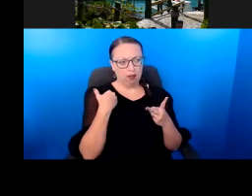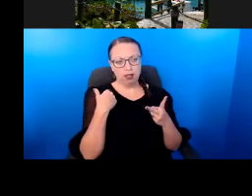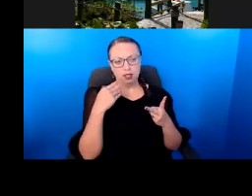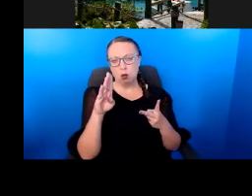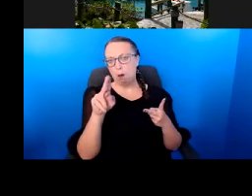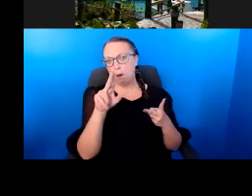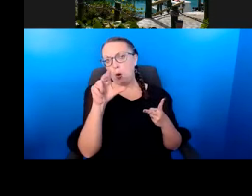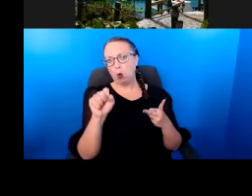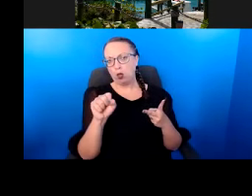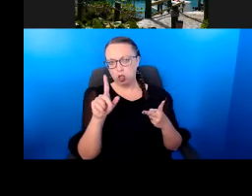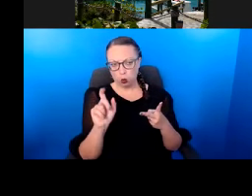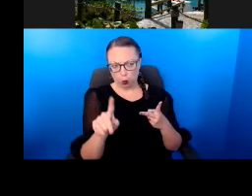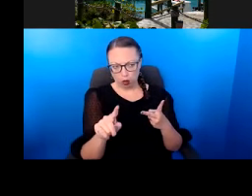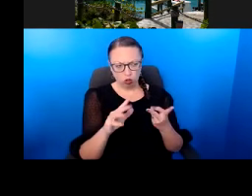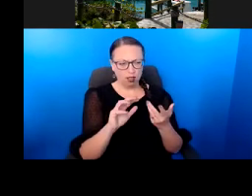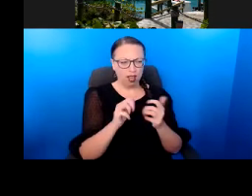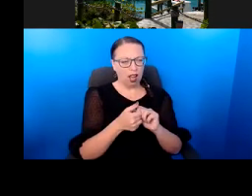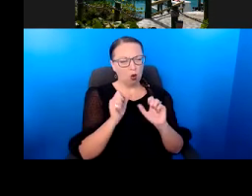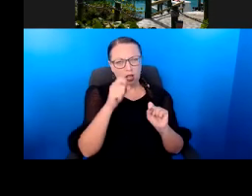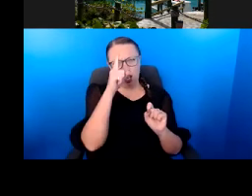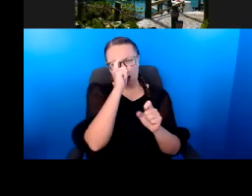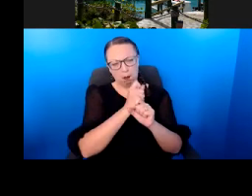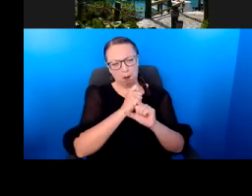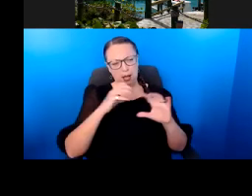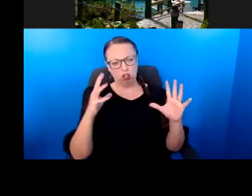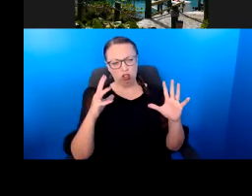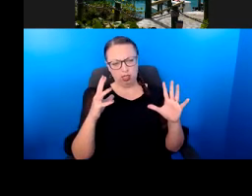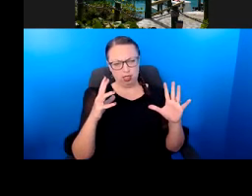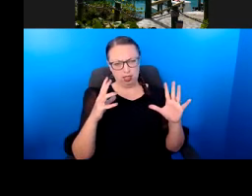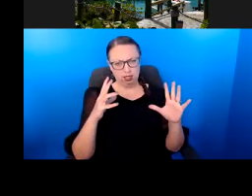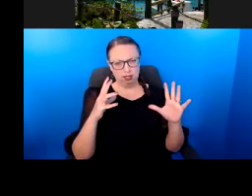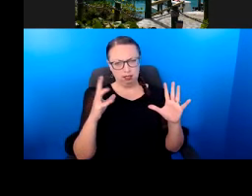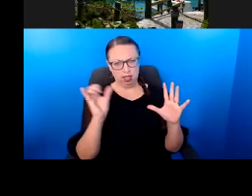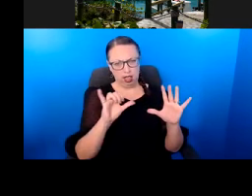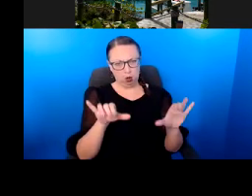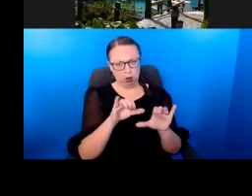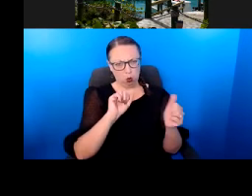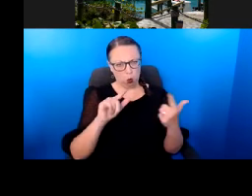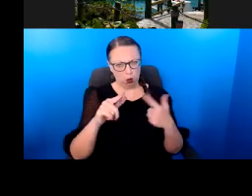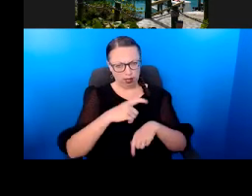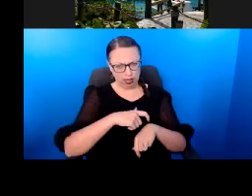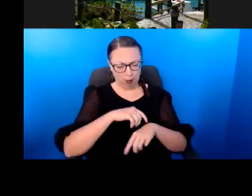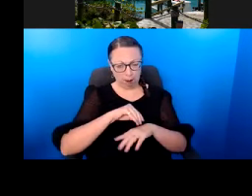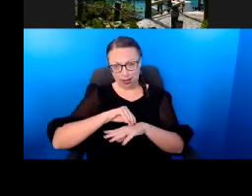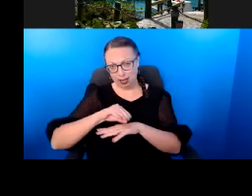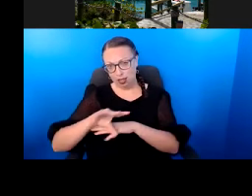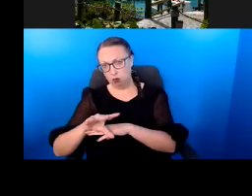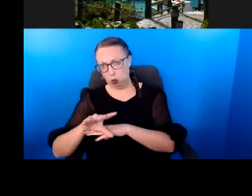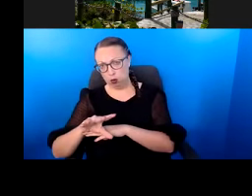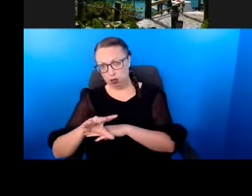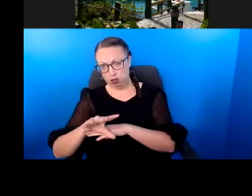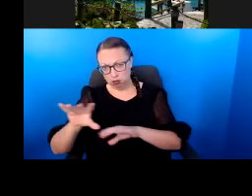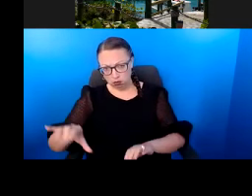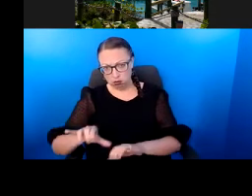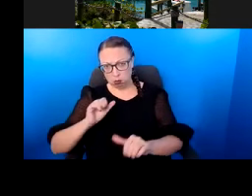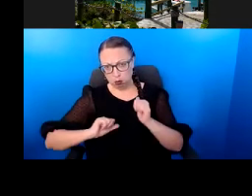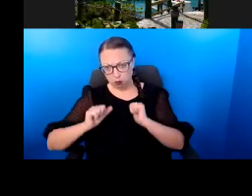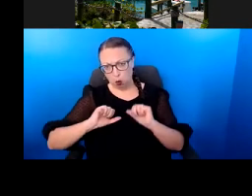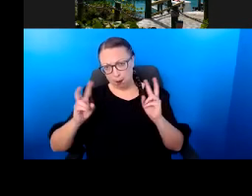question: how can imagining that we do all the time influence performance? And you know, there's that vast